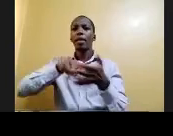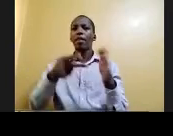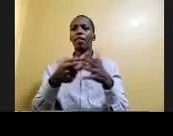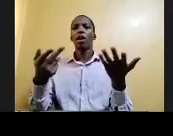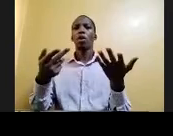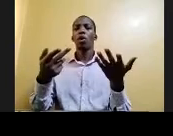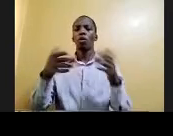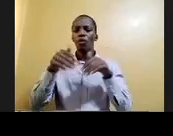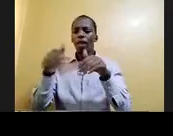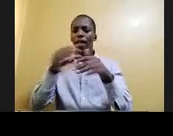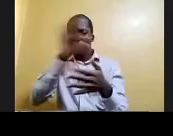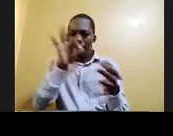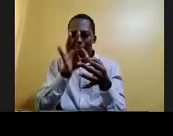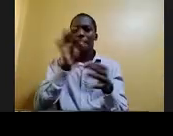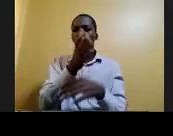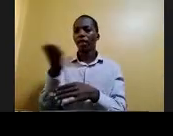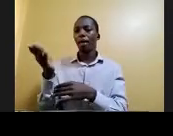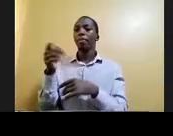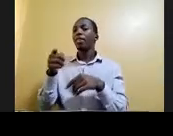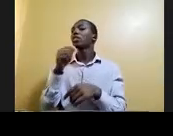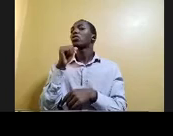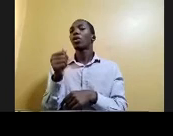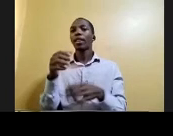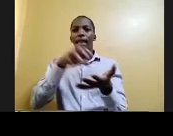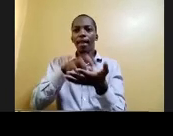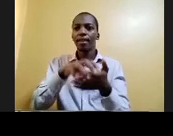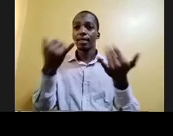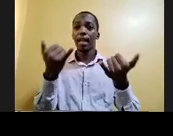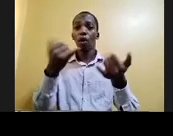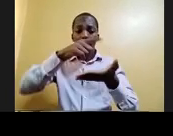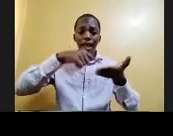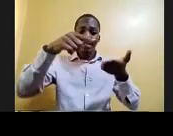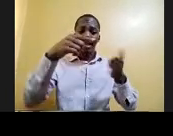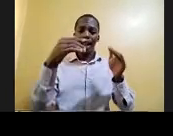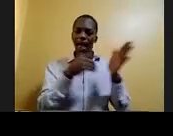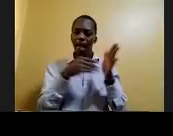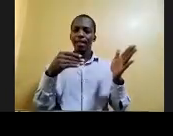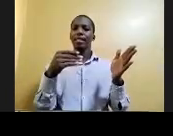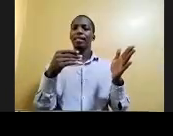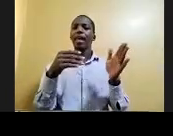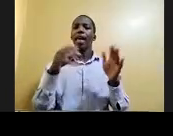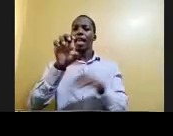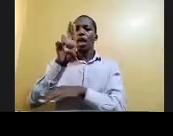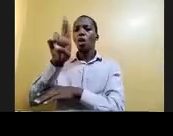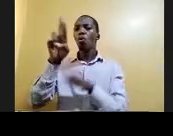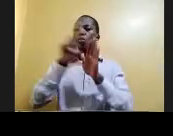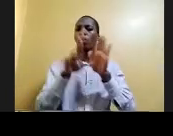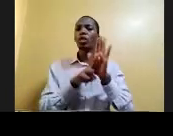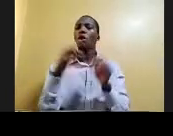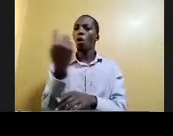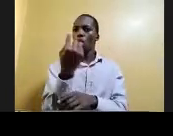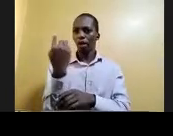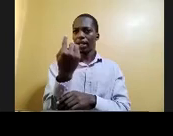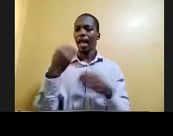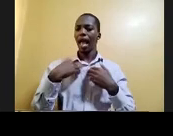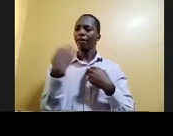them. That will no longer be the case. You will be certified against the EU rules only. And that will, well, there's a 3-year transition